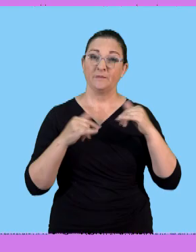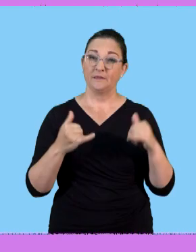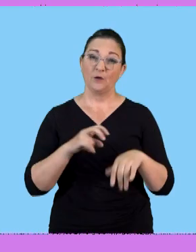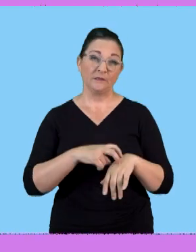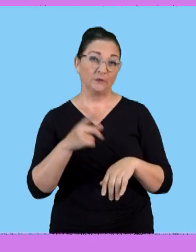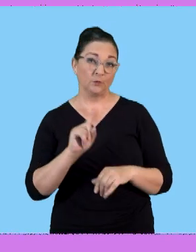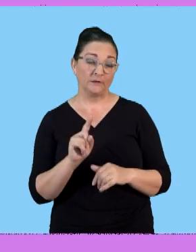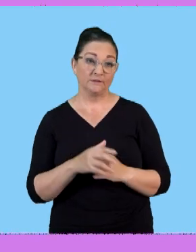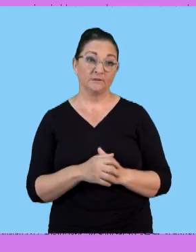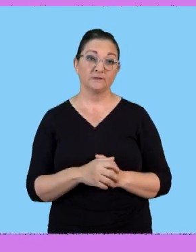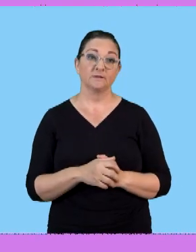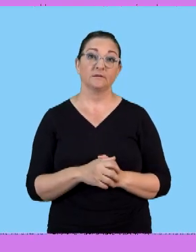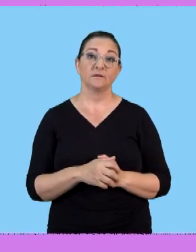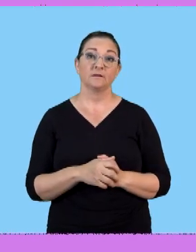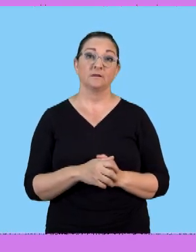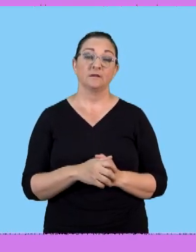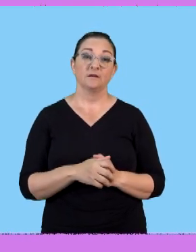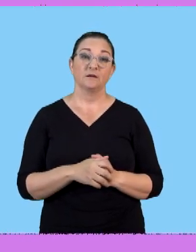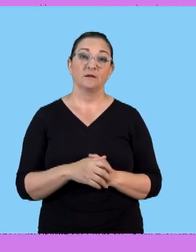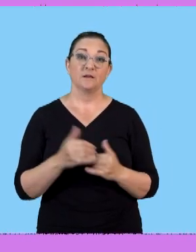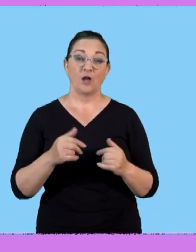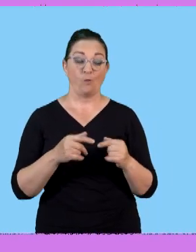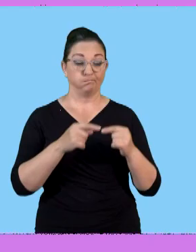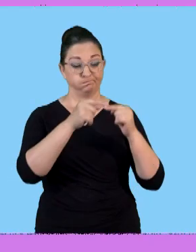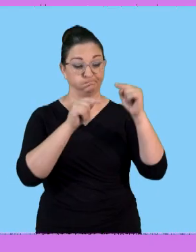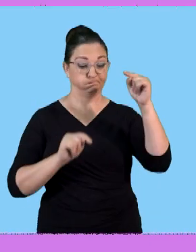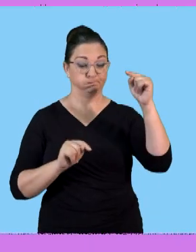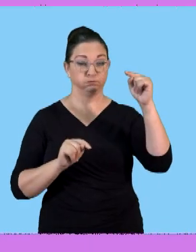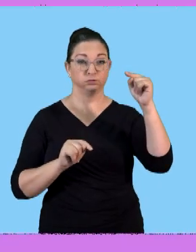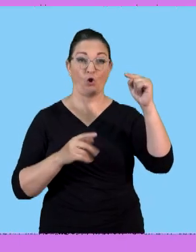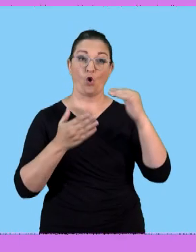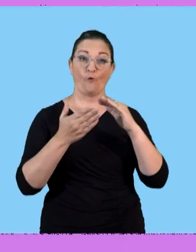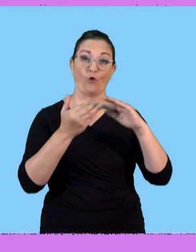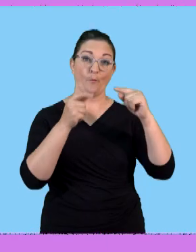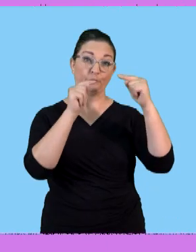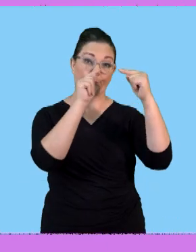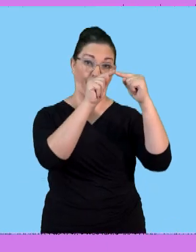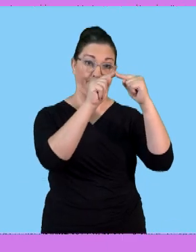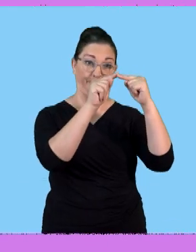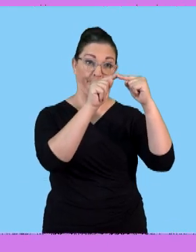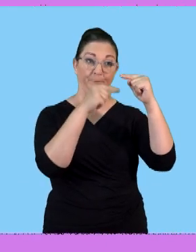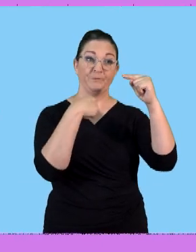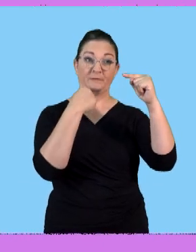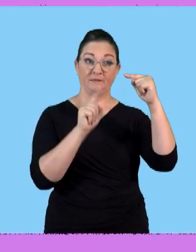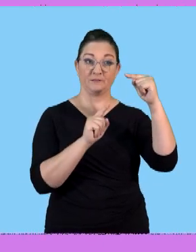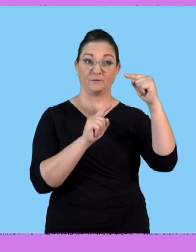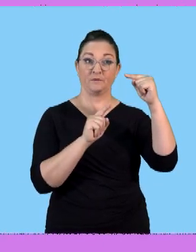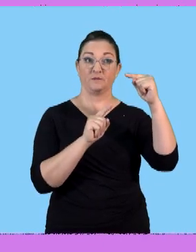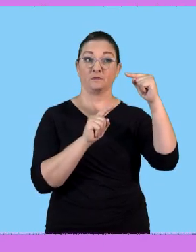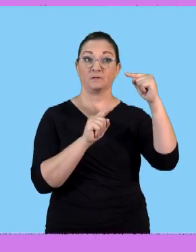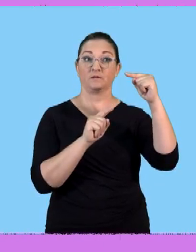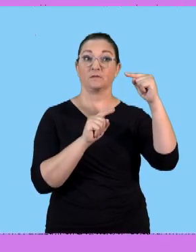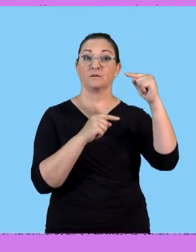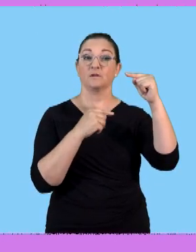find, okay? So the distance. So when they're at the top, can you see here it says top of Smitswinkel